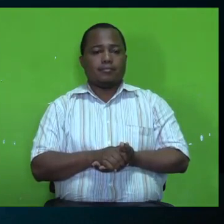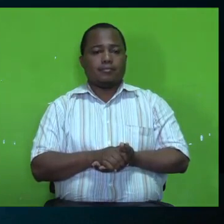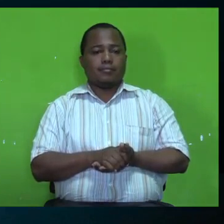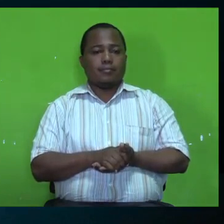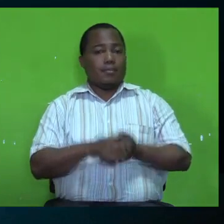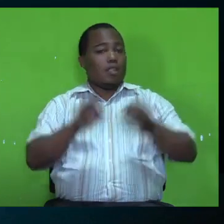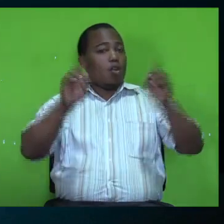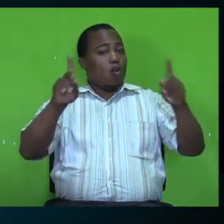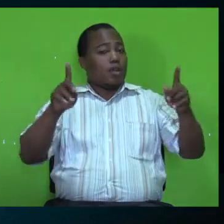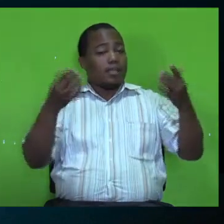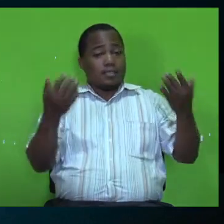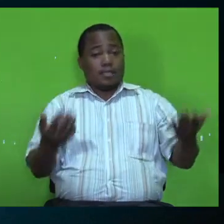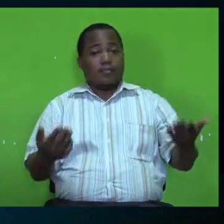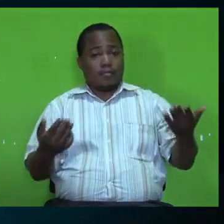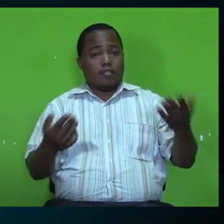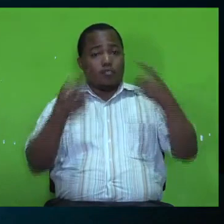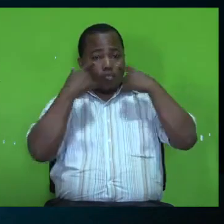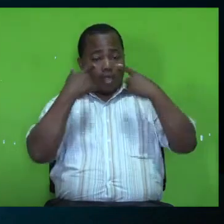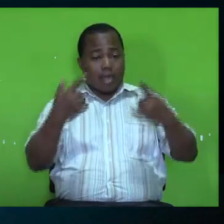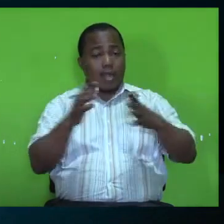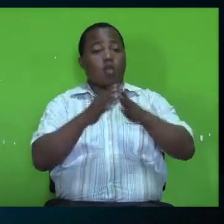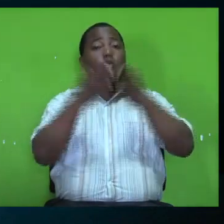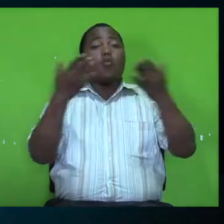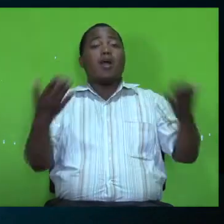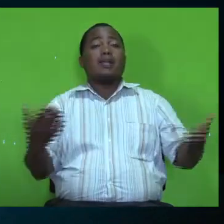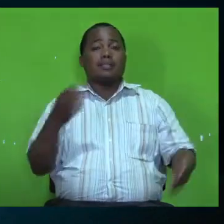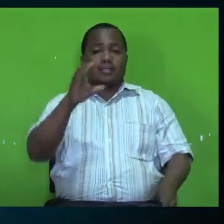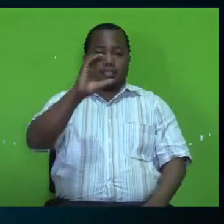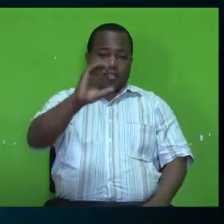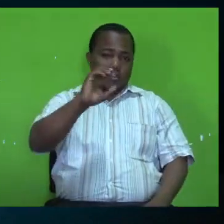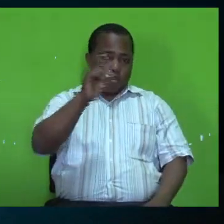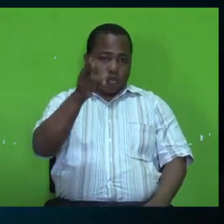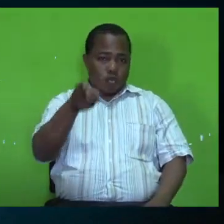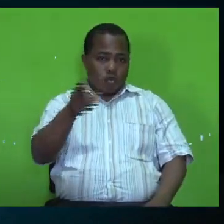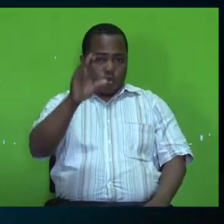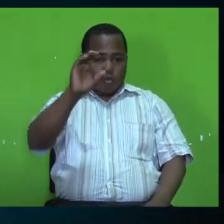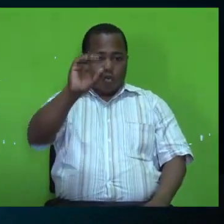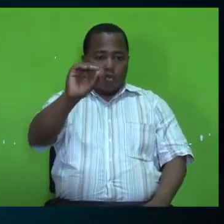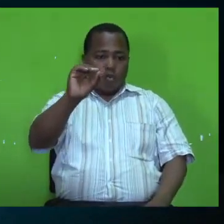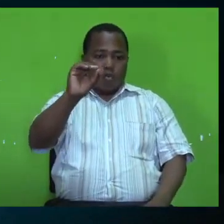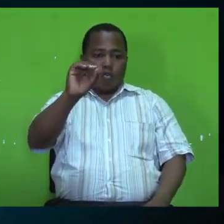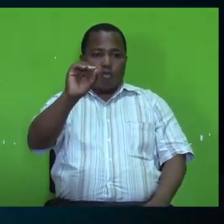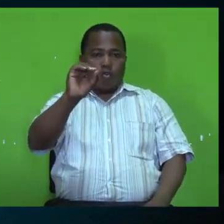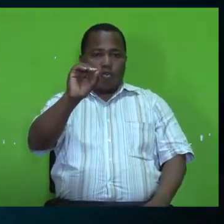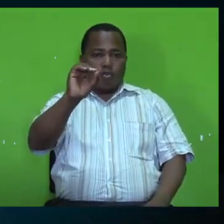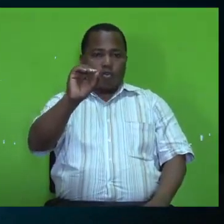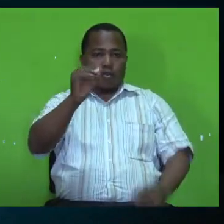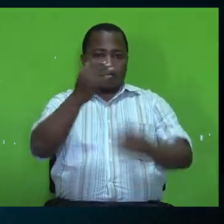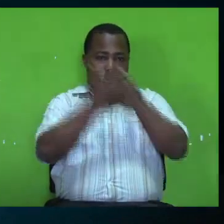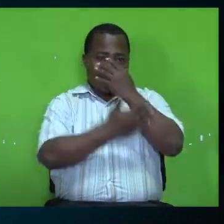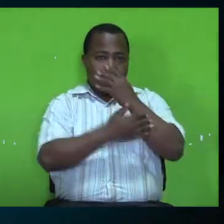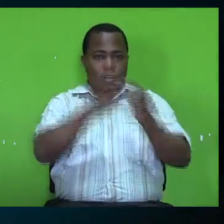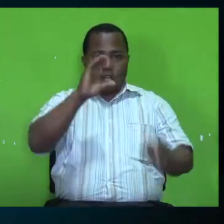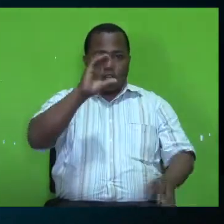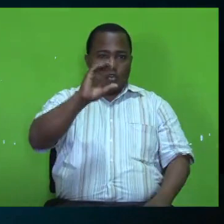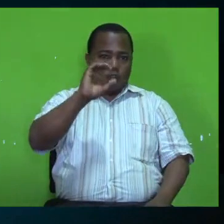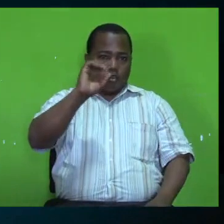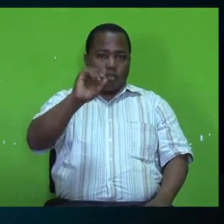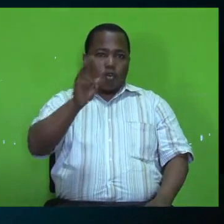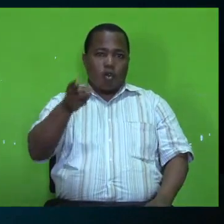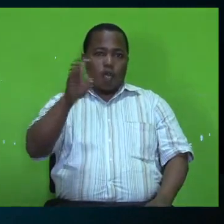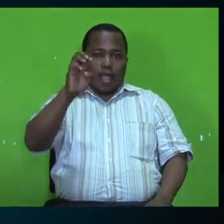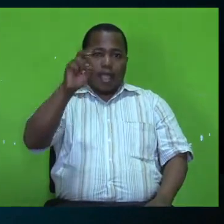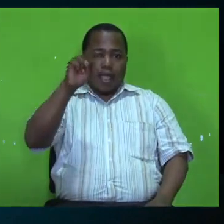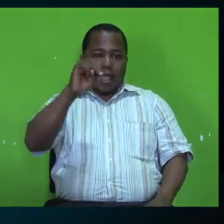My dears, it's your time now. What is cohesion? Yes, try a DJ, please.